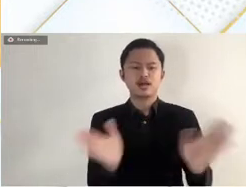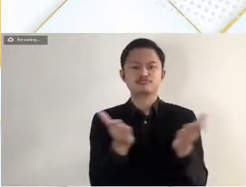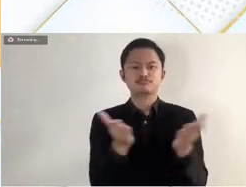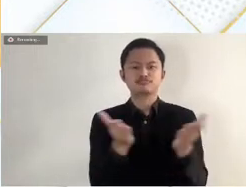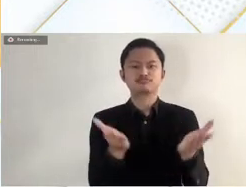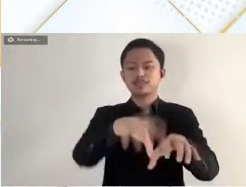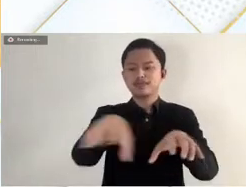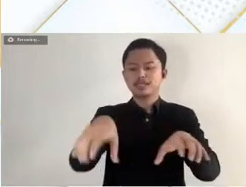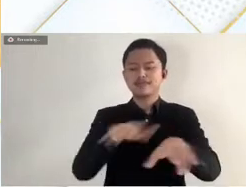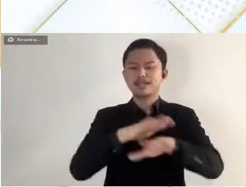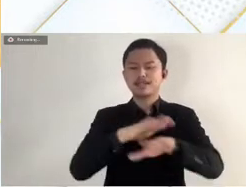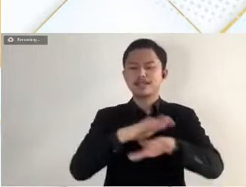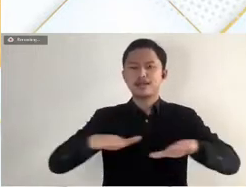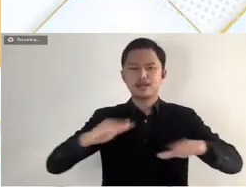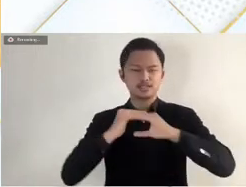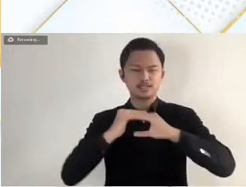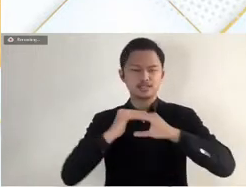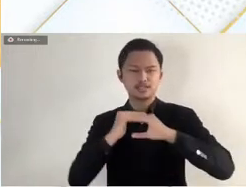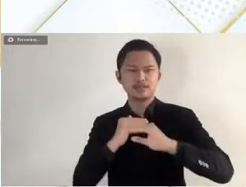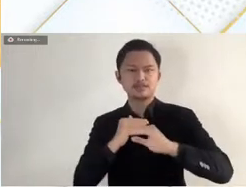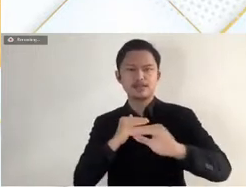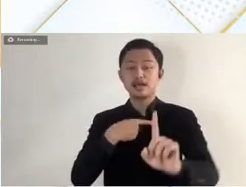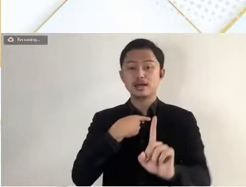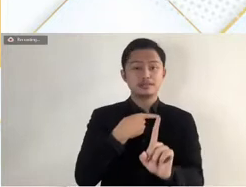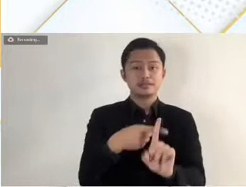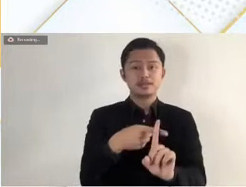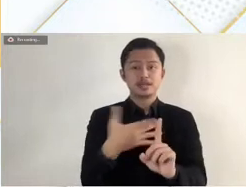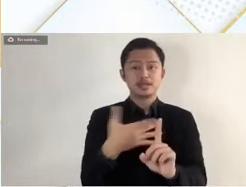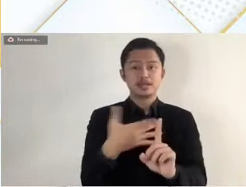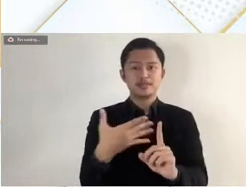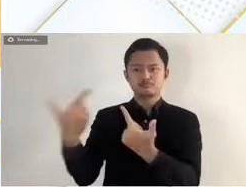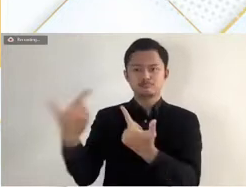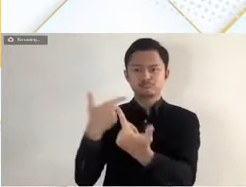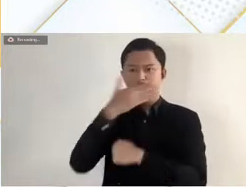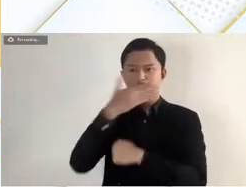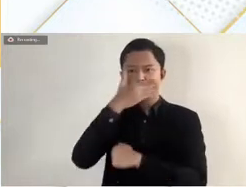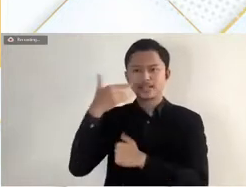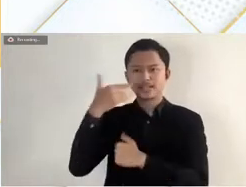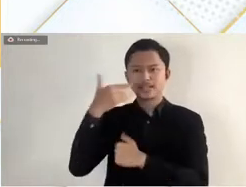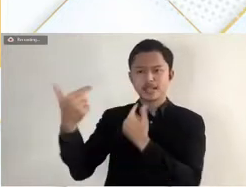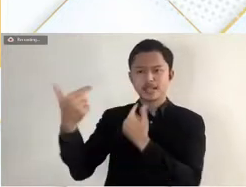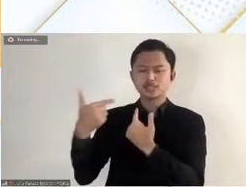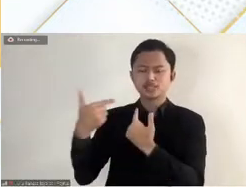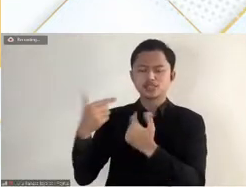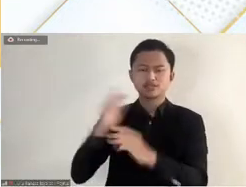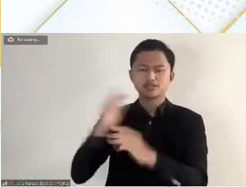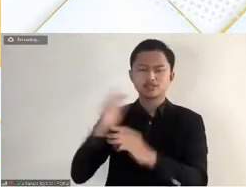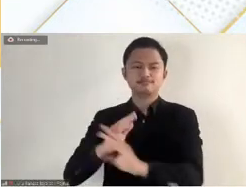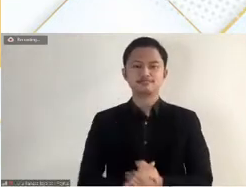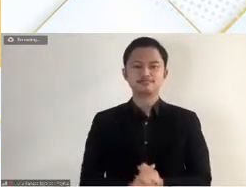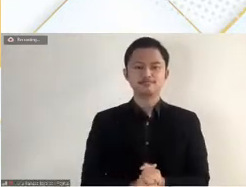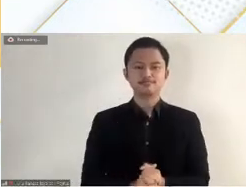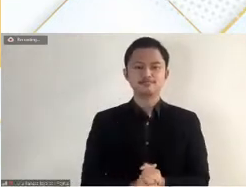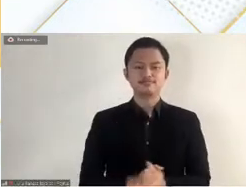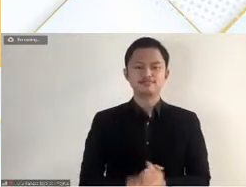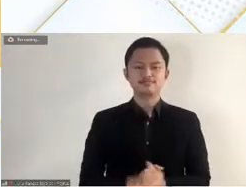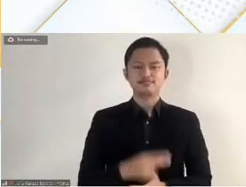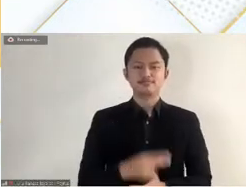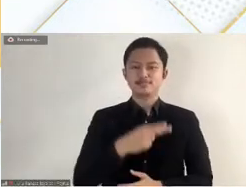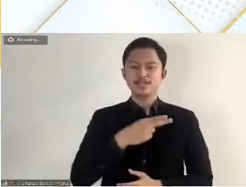and stability, including against the threat of terrorism and violence. Now, considering Indonesia and the Pacific's